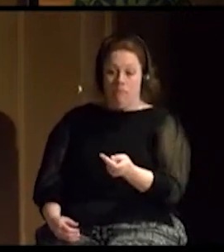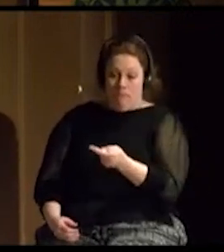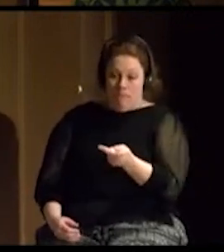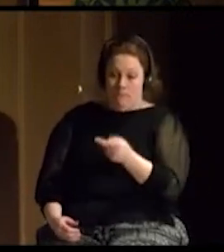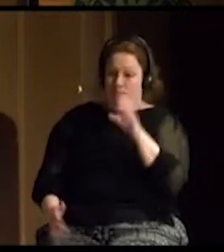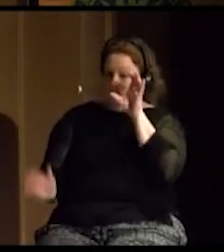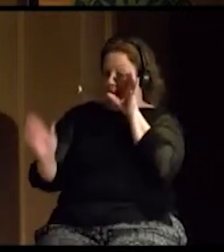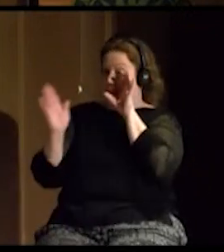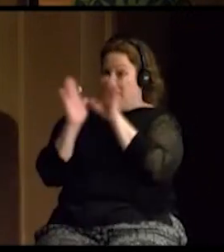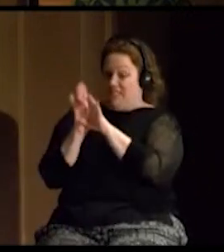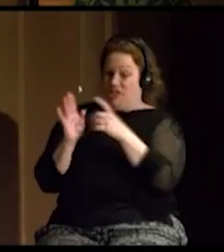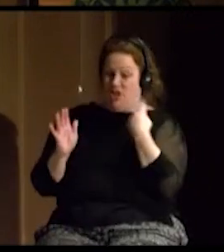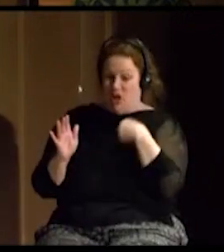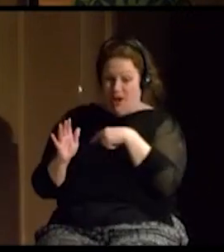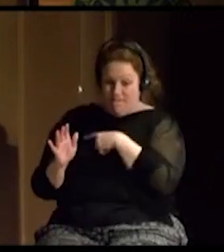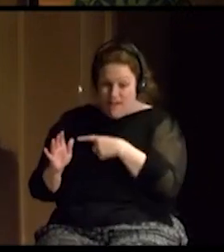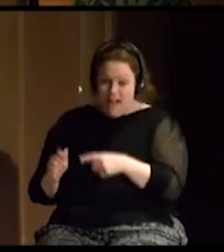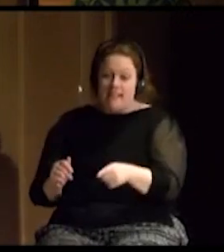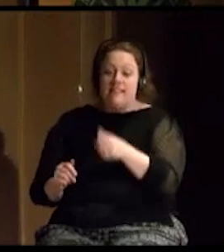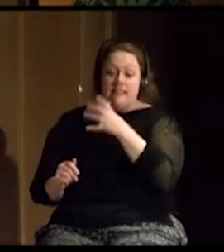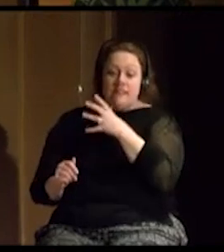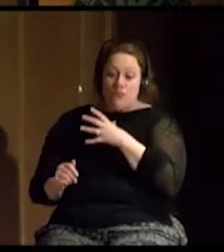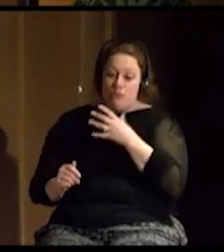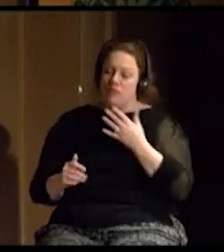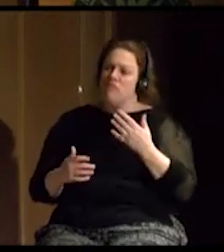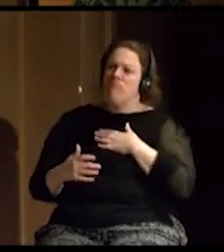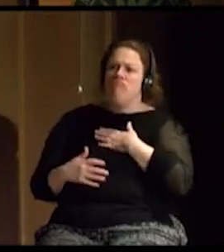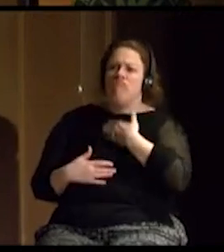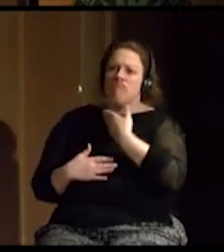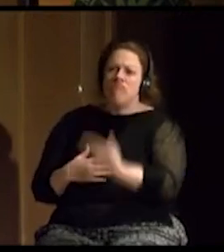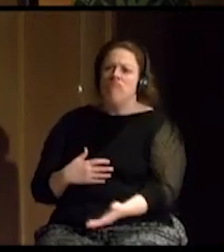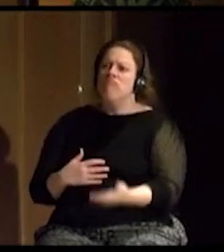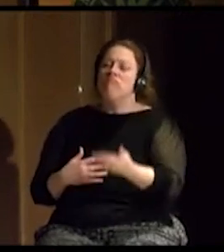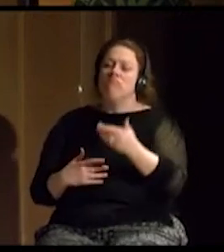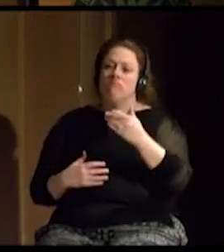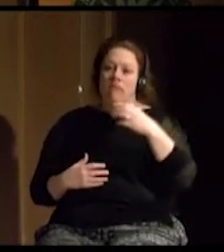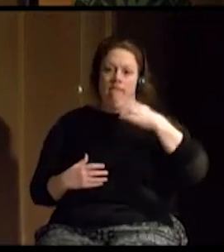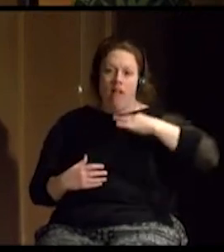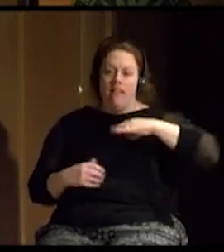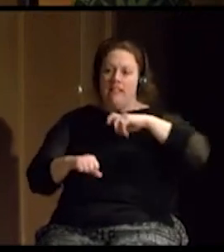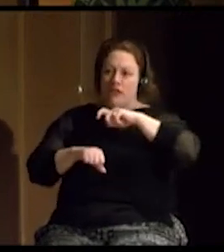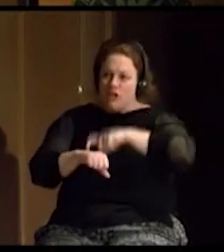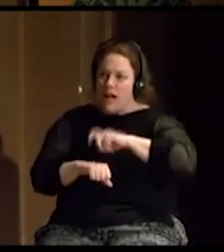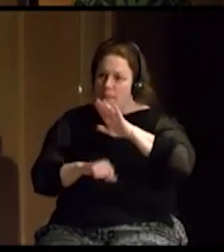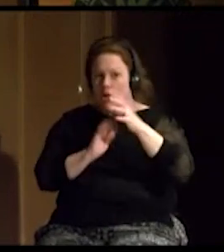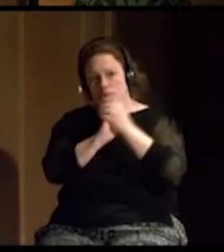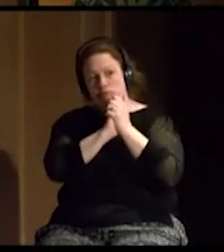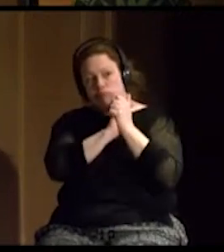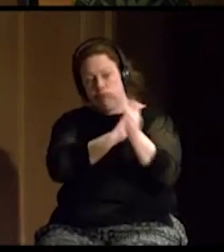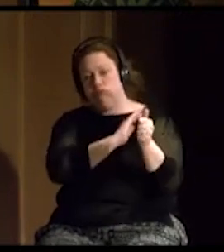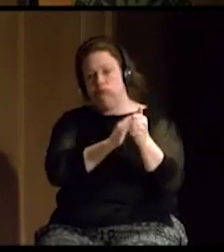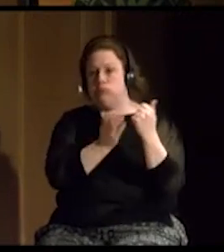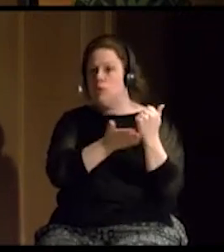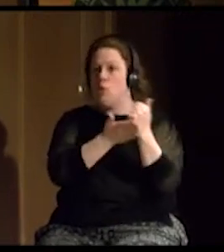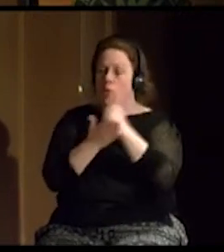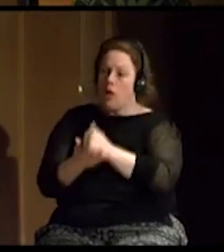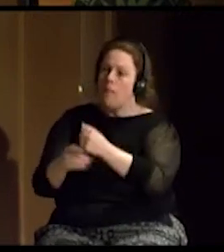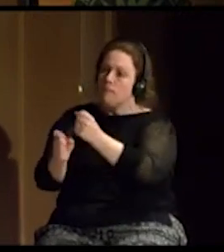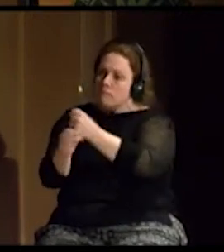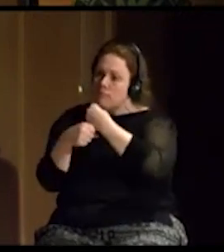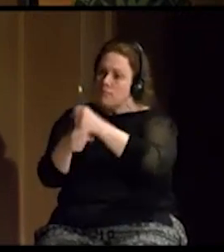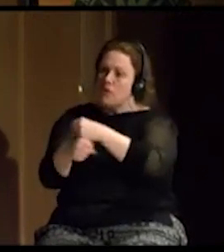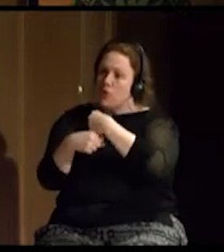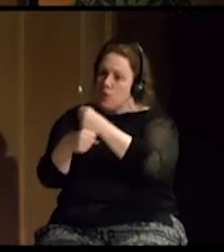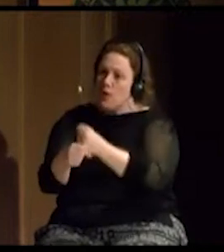this one here, she had generously volunteered her time and her formidable talents to create a reconstruction